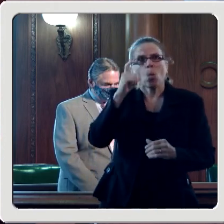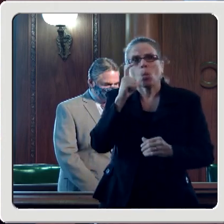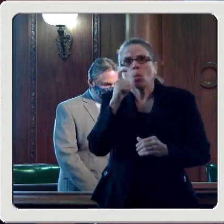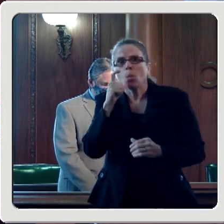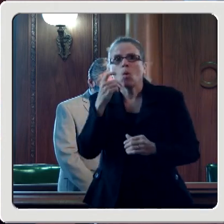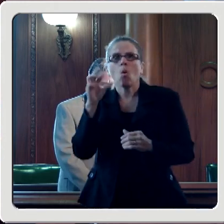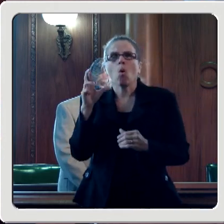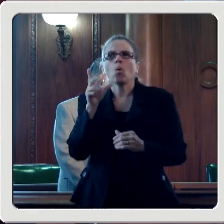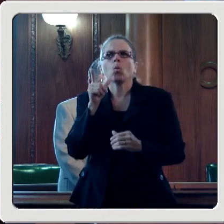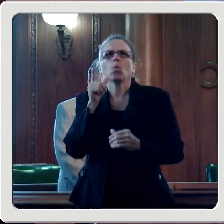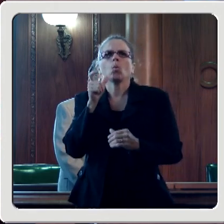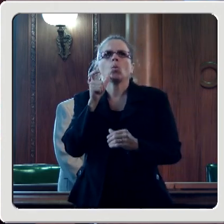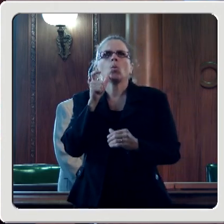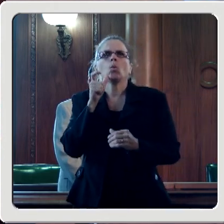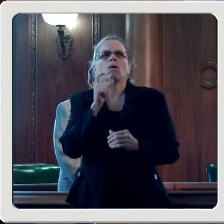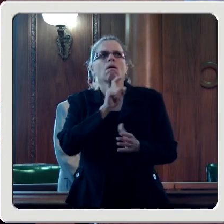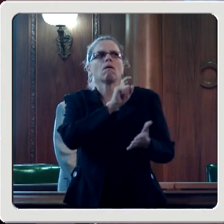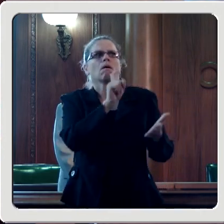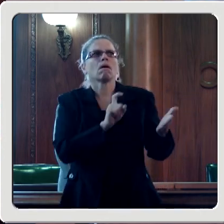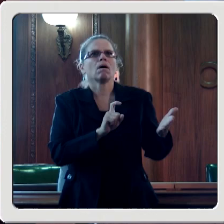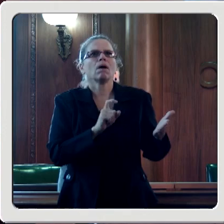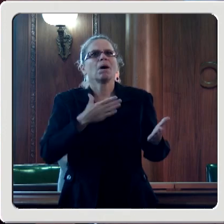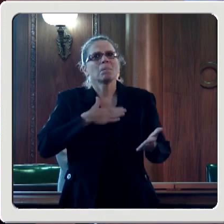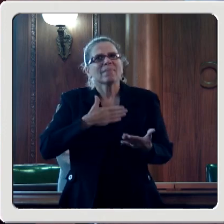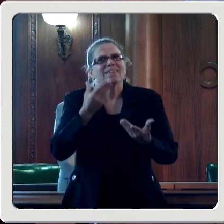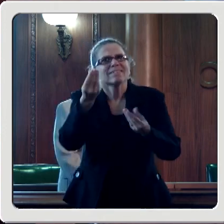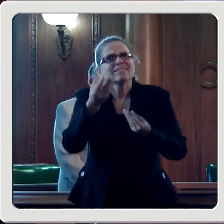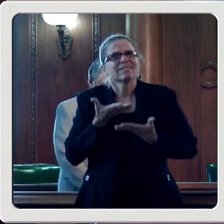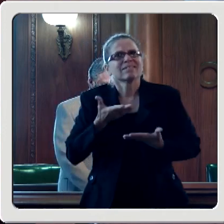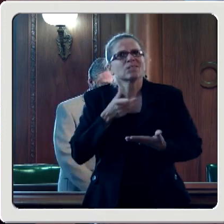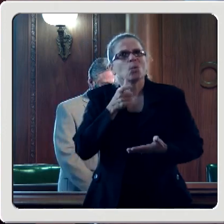horrendous deed. They can call us. The DB is